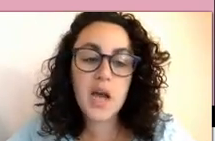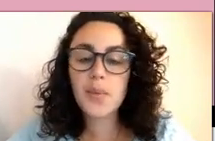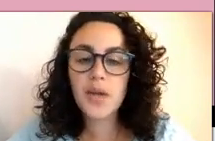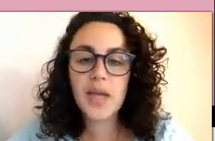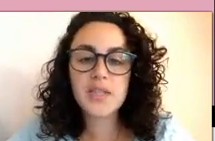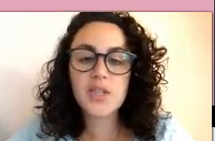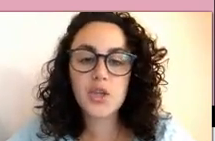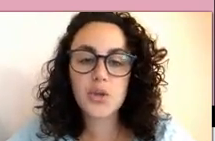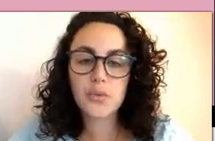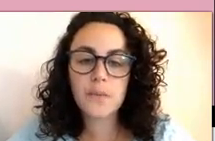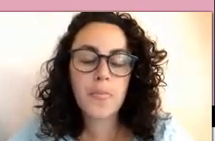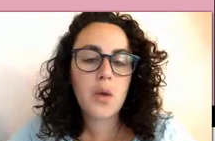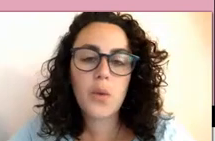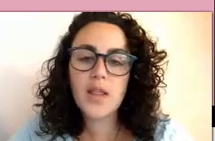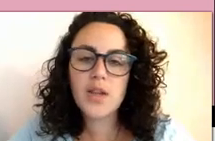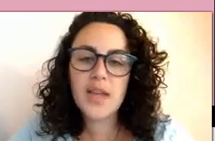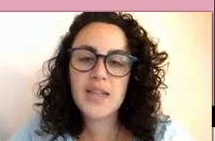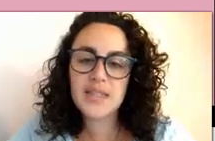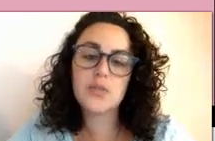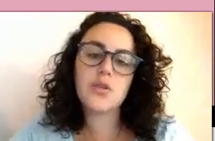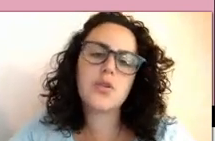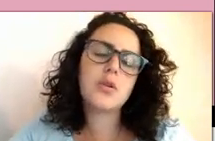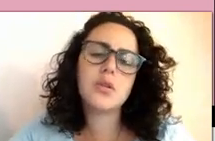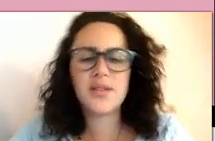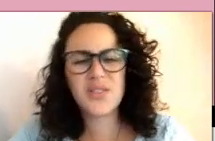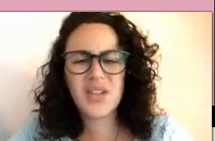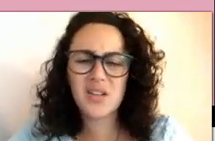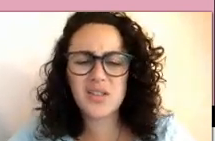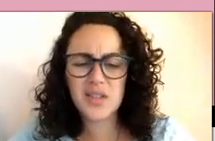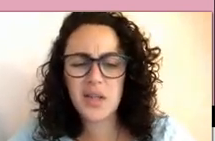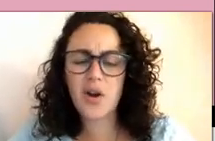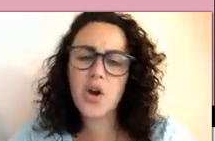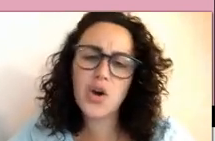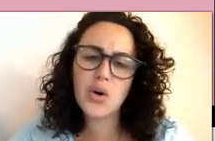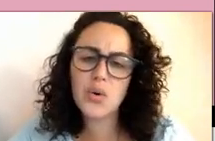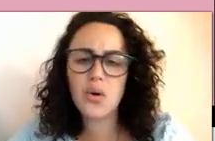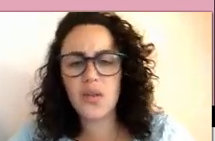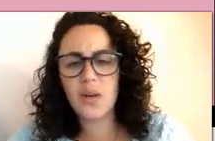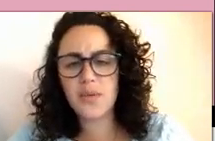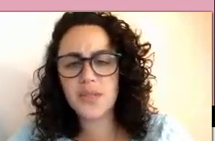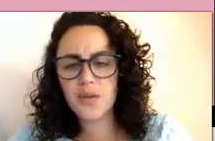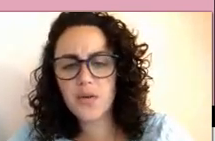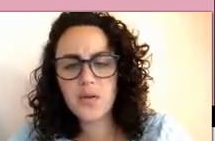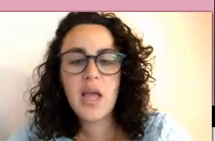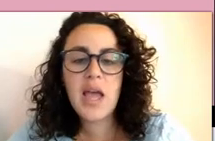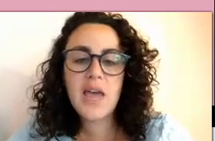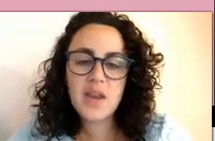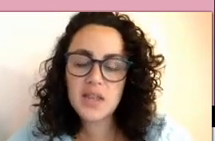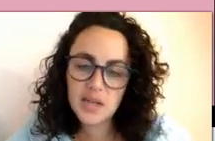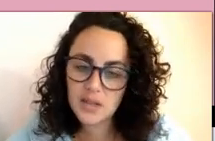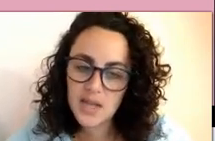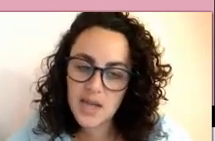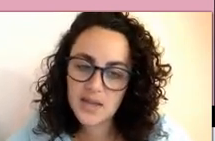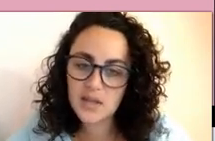here's an uppercase Q. When I look at it, I see a circle. It also kind of looks like the letter O or the number 0, and